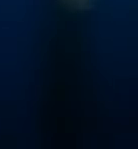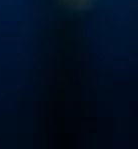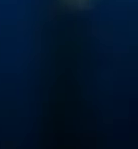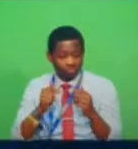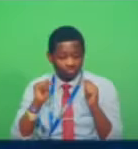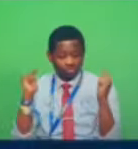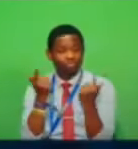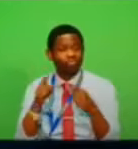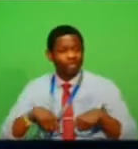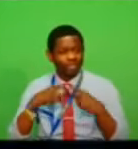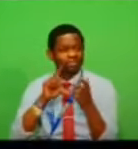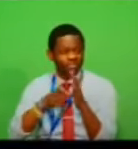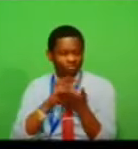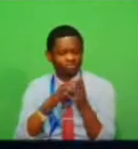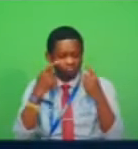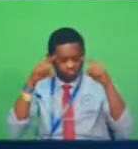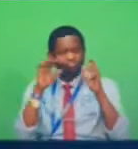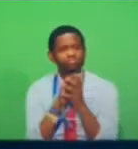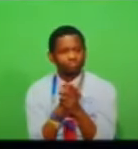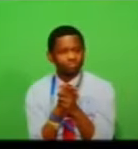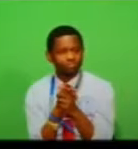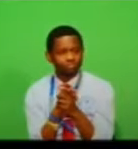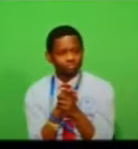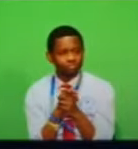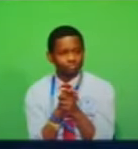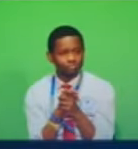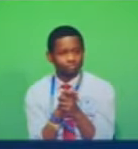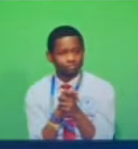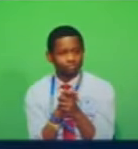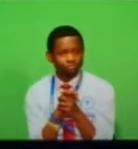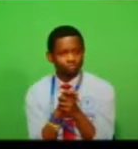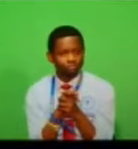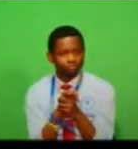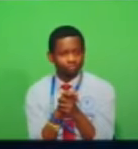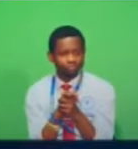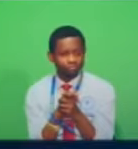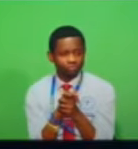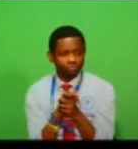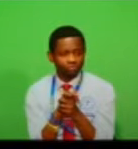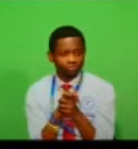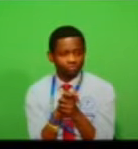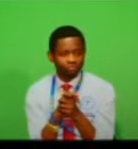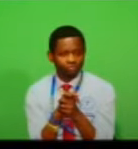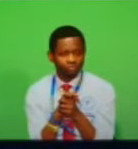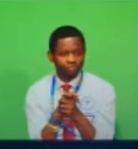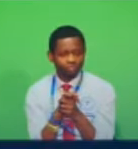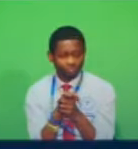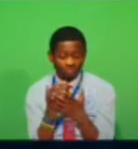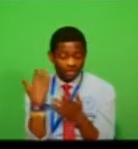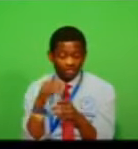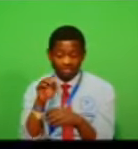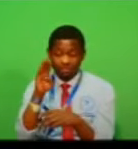And so I was in Berlin. We were together with maybe 80 to 100 people,